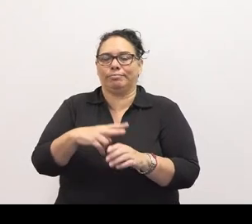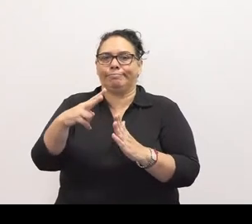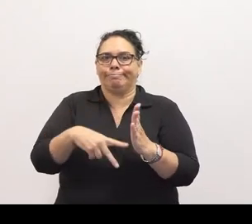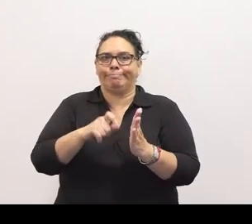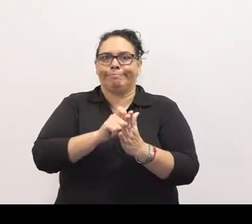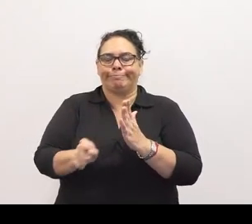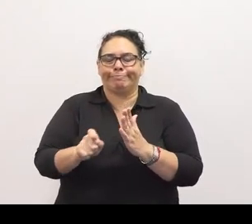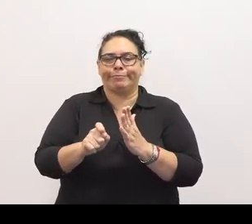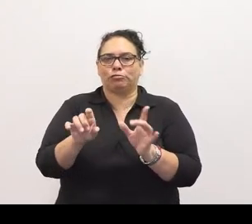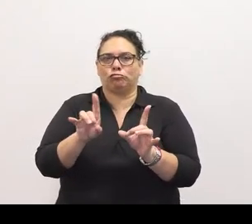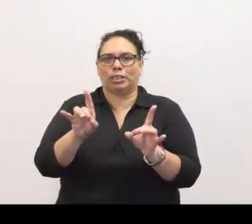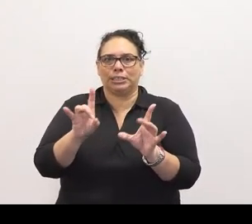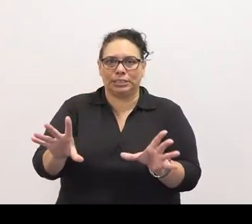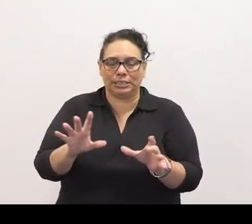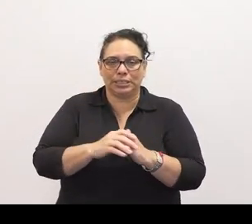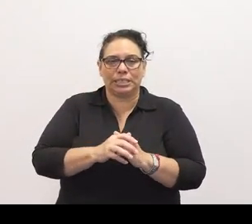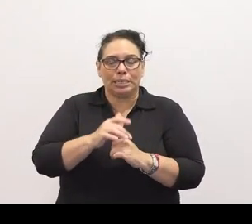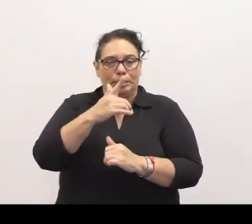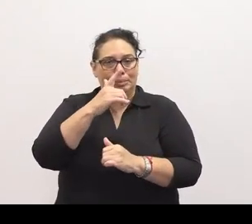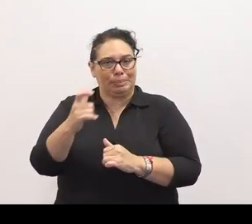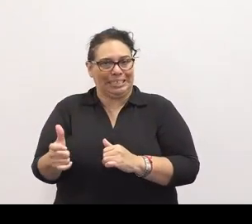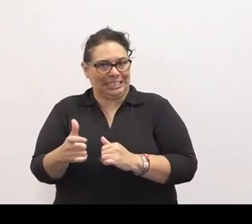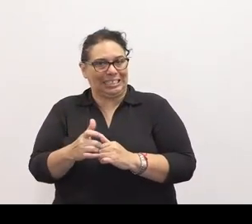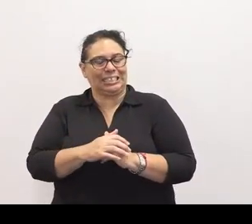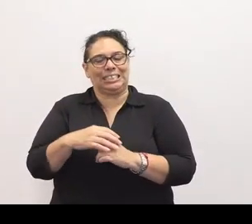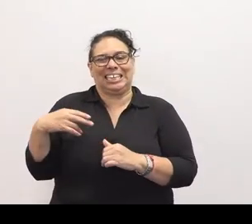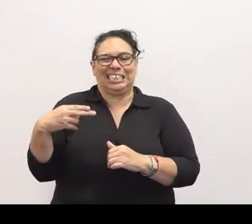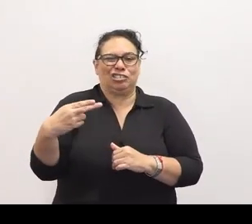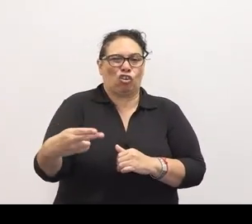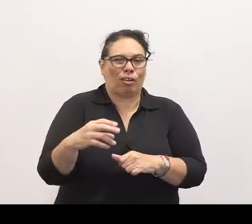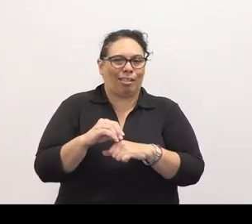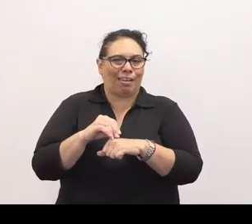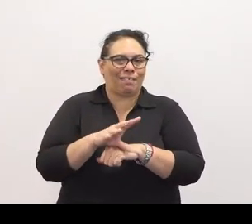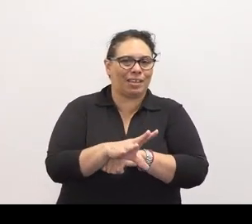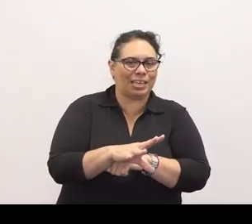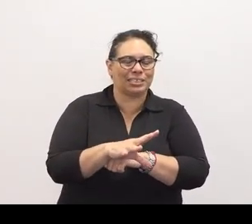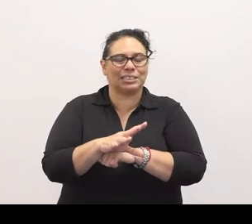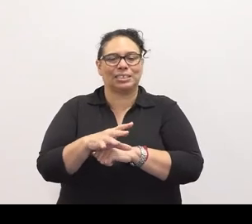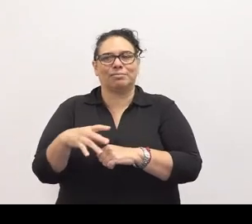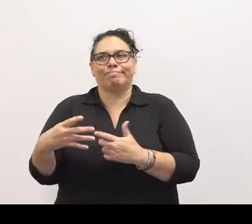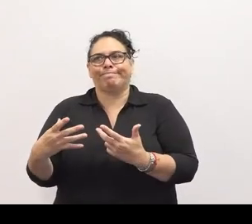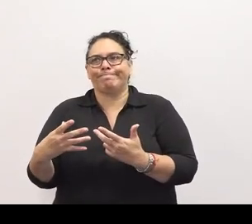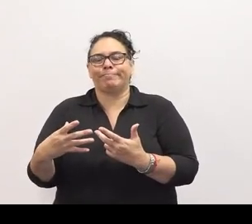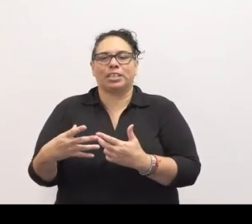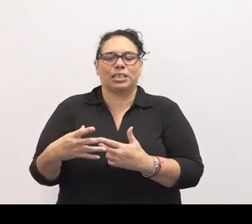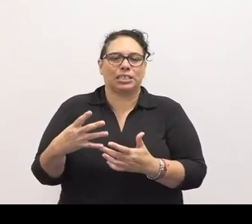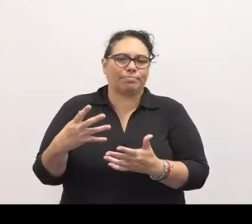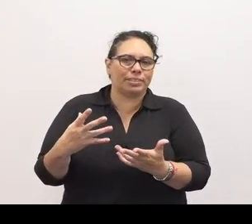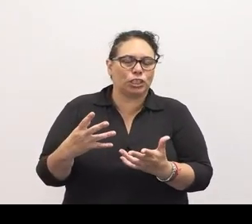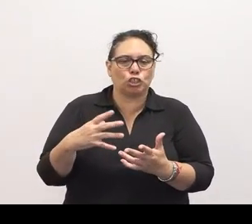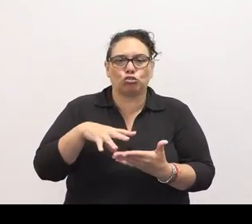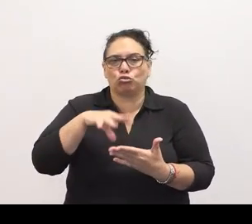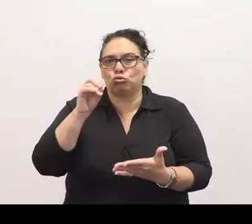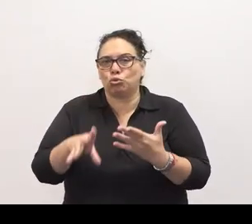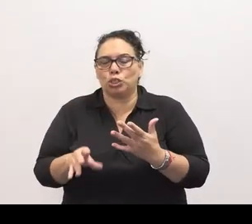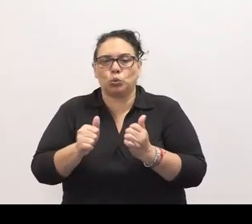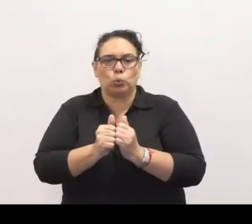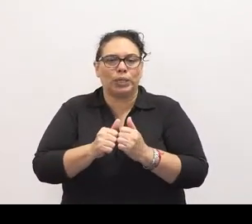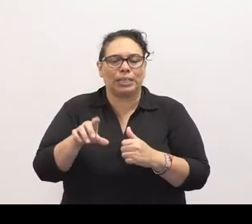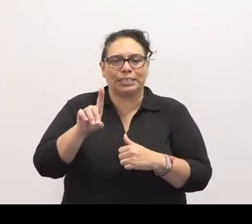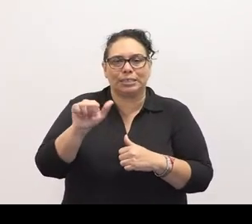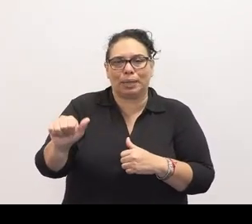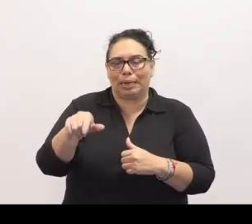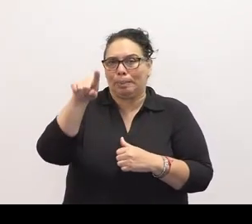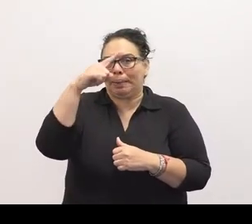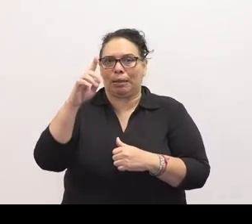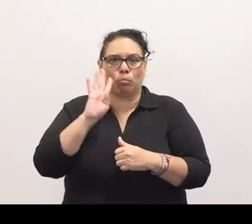crisis. Because illiteracy affects historically disadvantaged students the most, such as students with disabilities, our